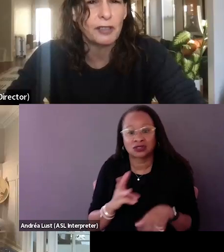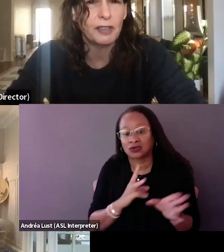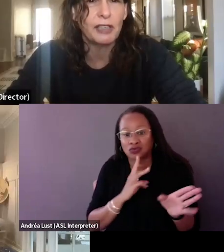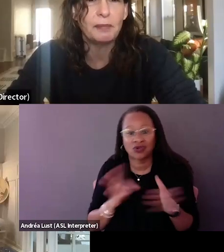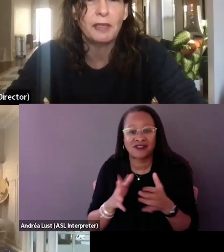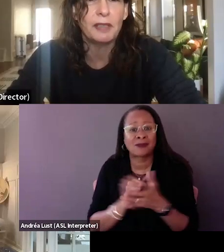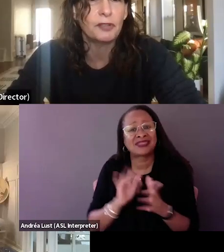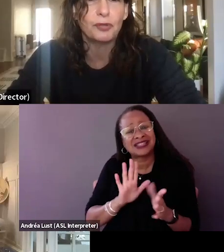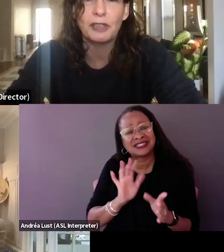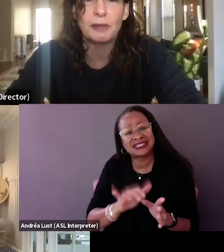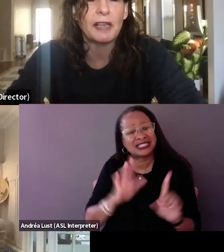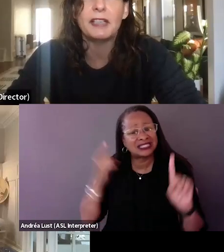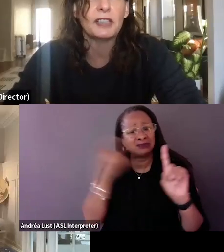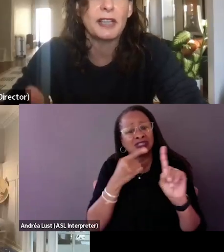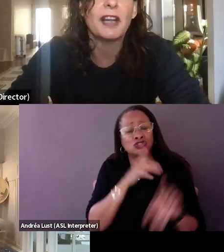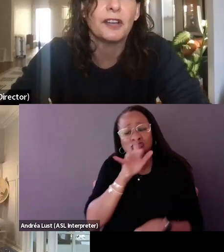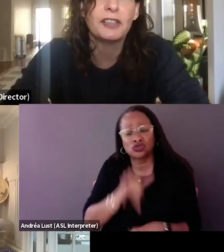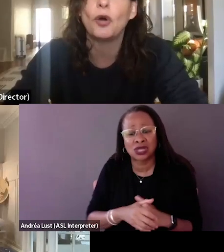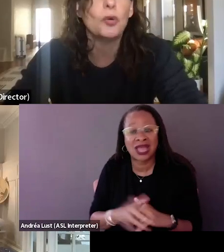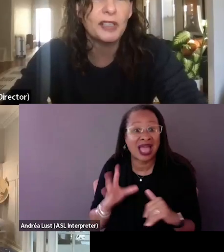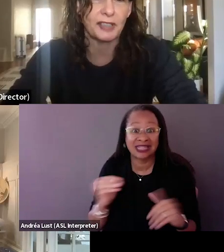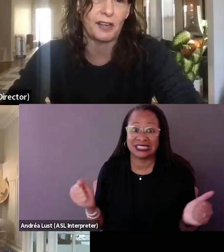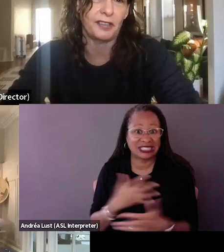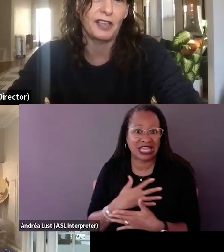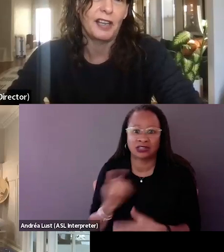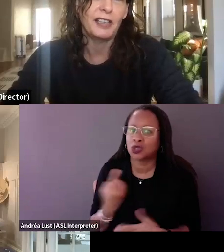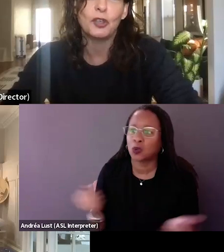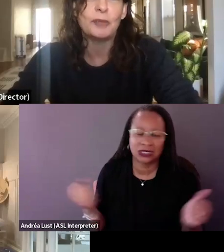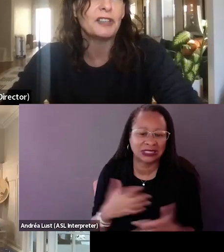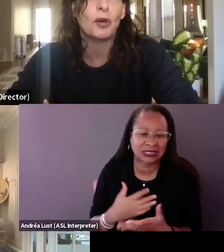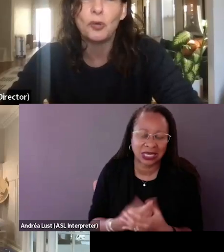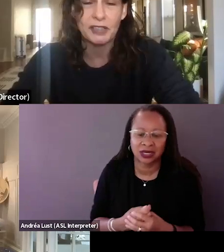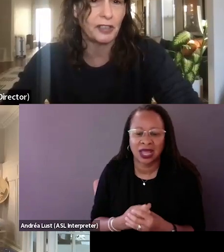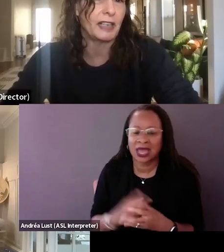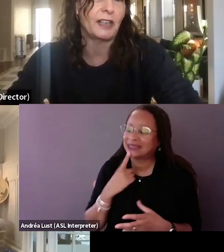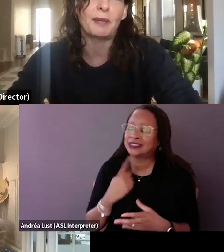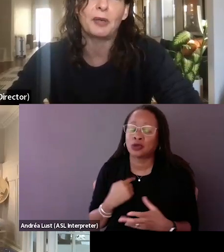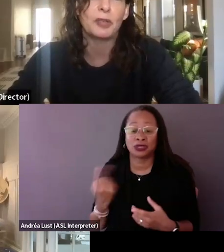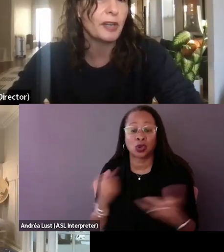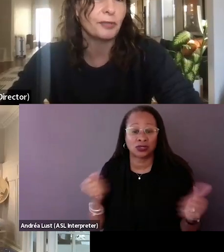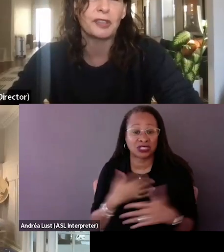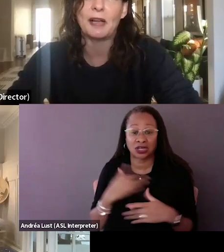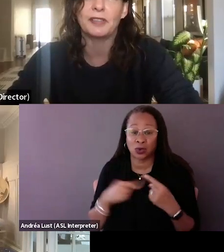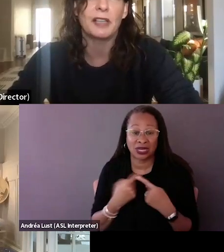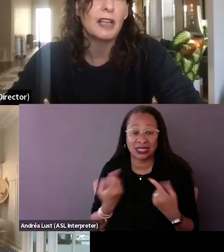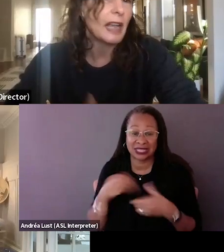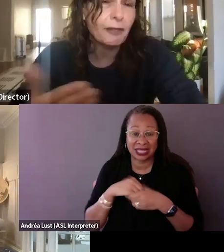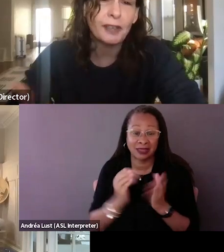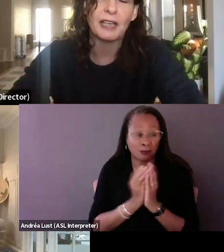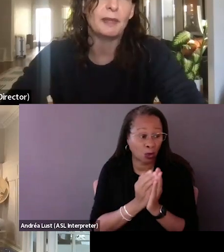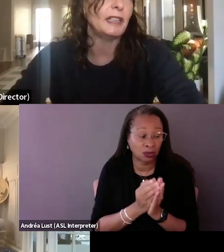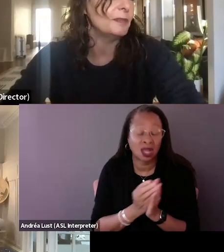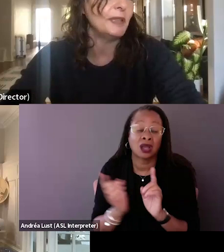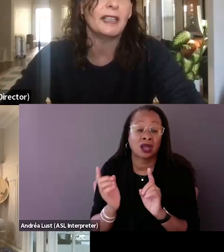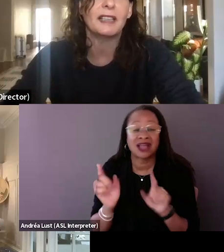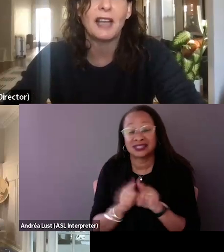his mission. He truly, and he's scared. He's always scared. He's told me he's always scared getting on that boat, going through those mountains,